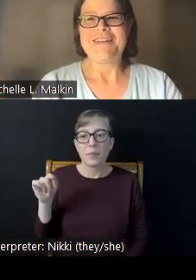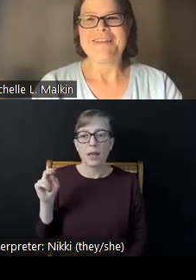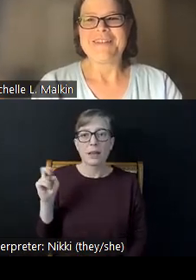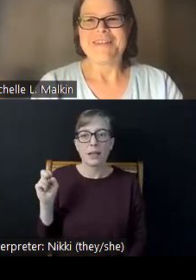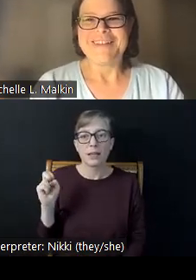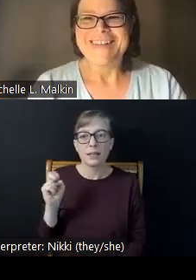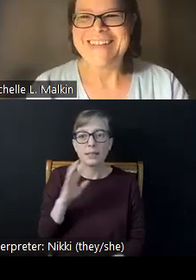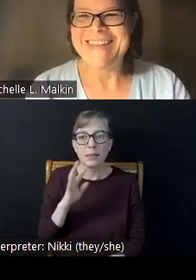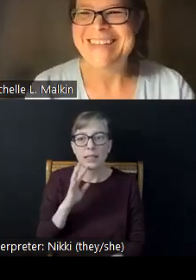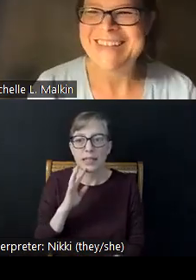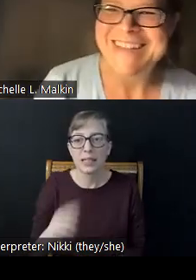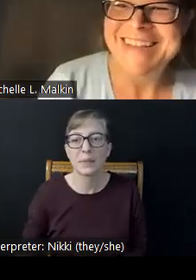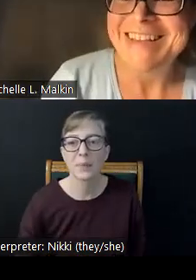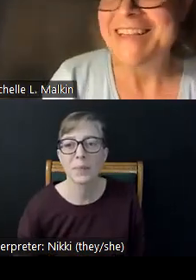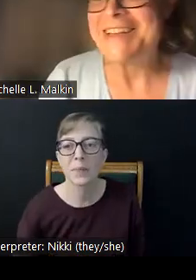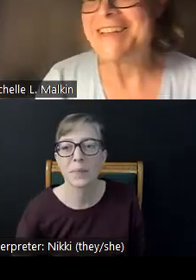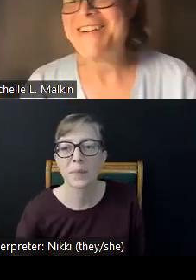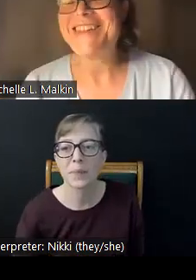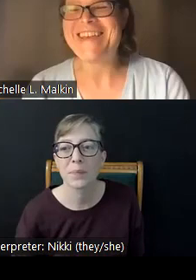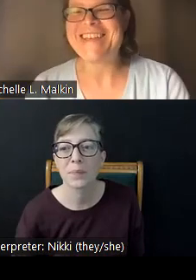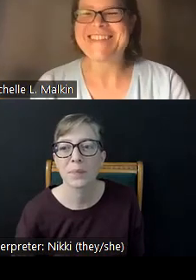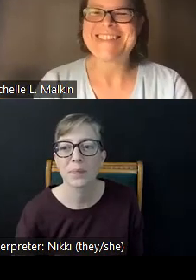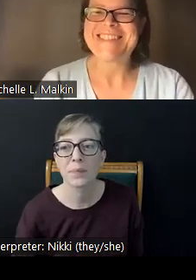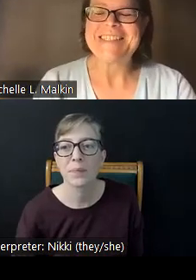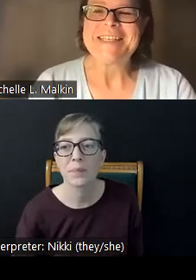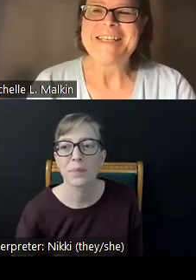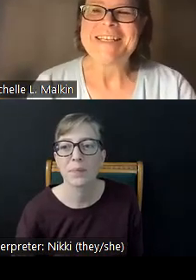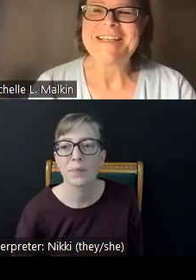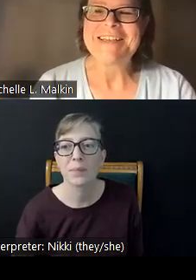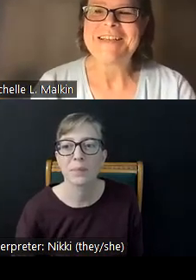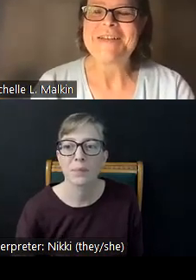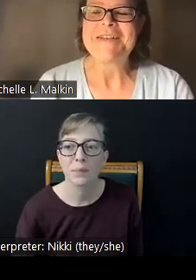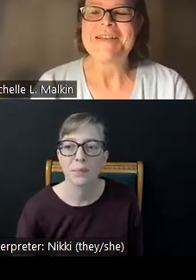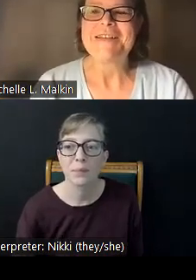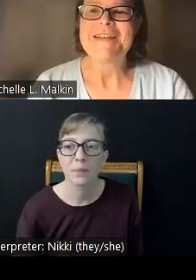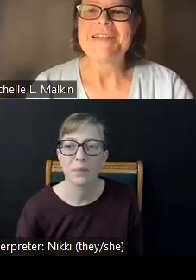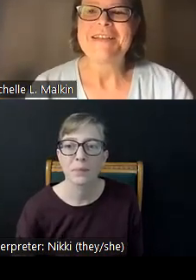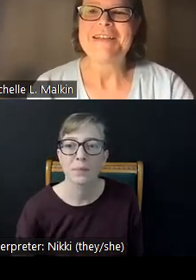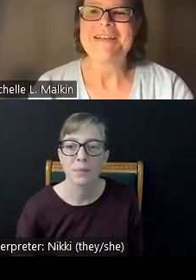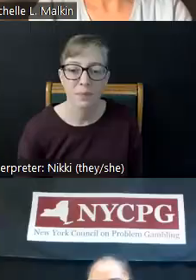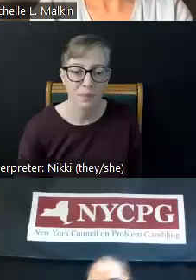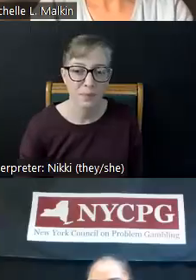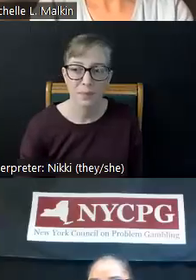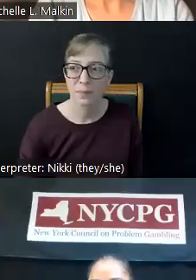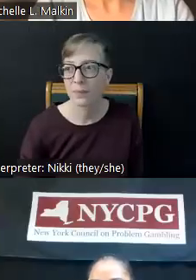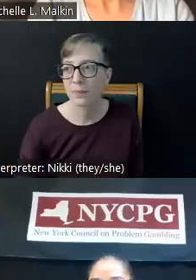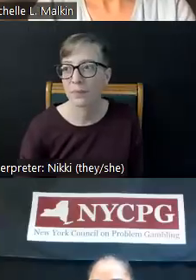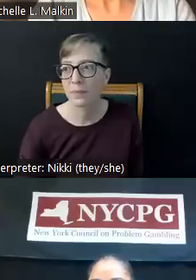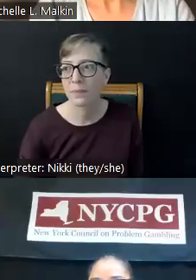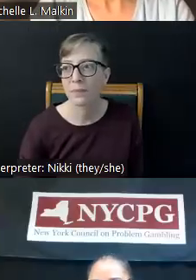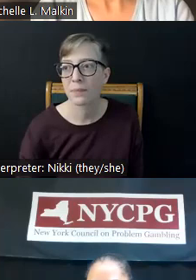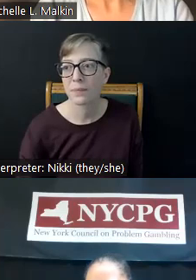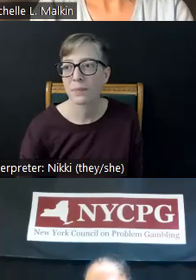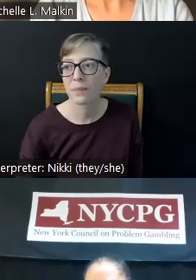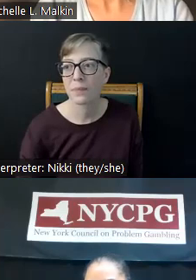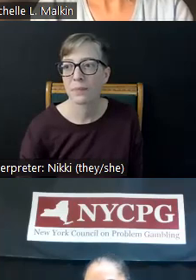A phenomenal presentation, Dr. Malkin. A lot of really good information,